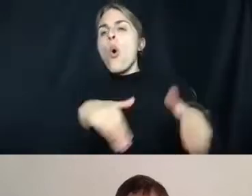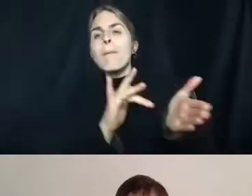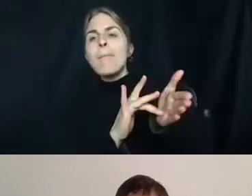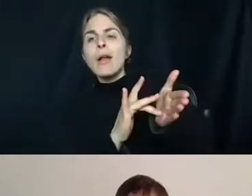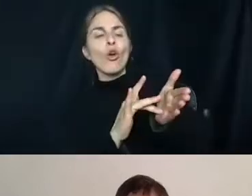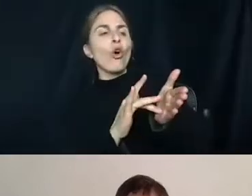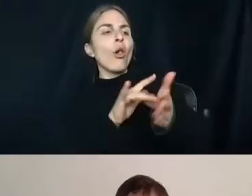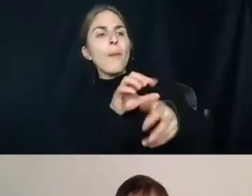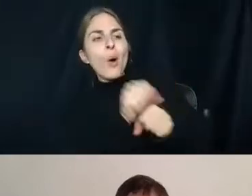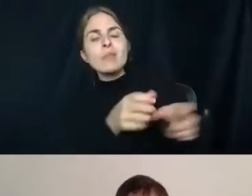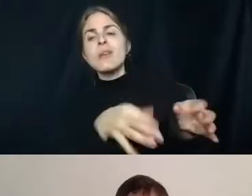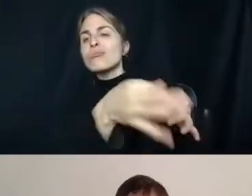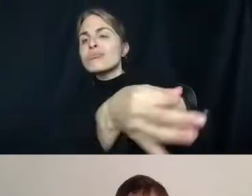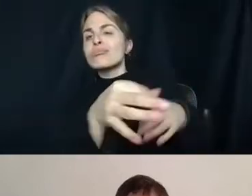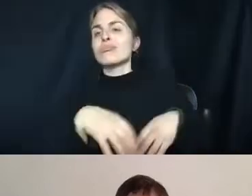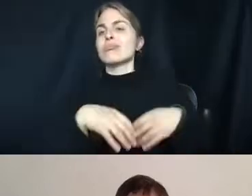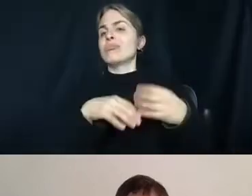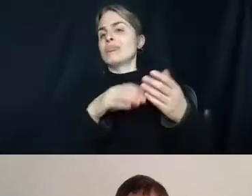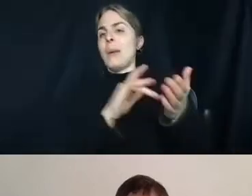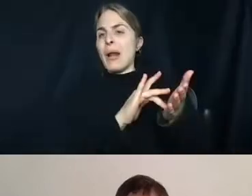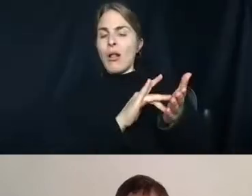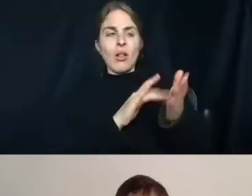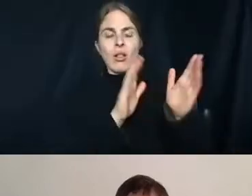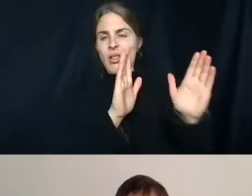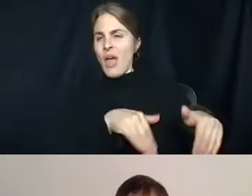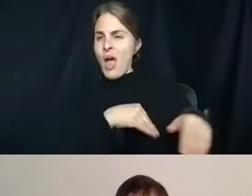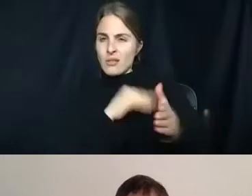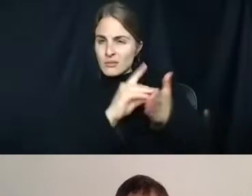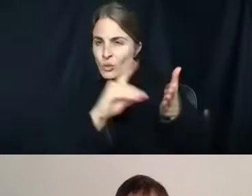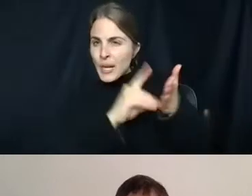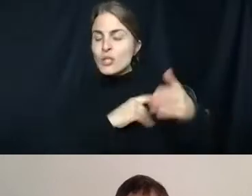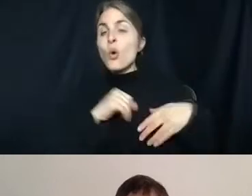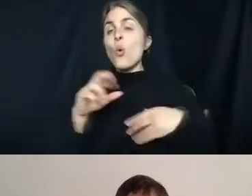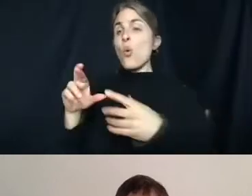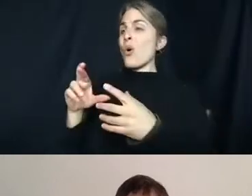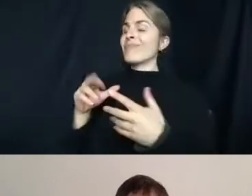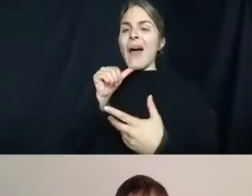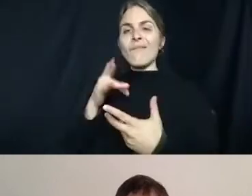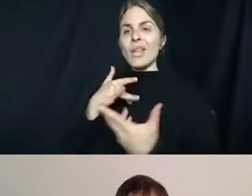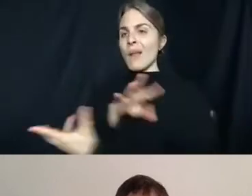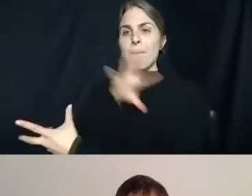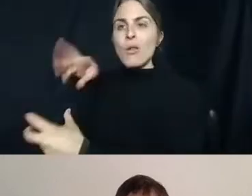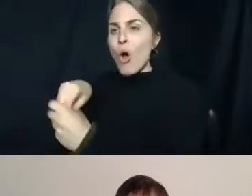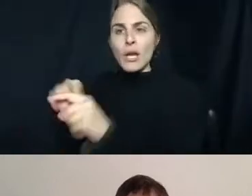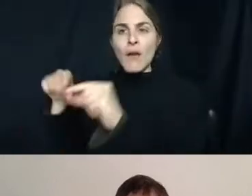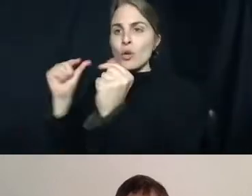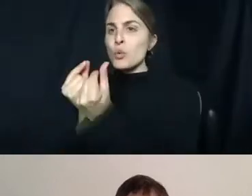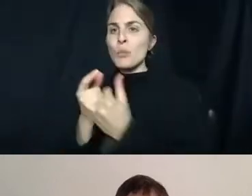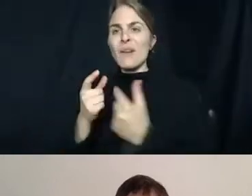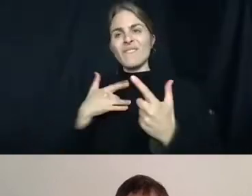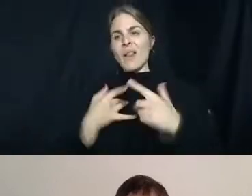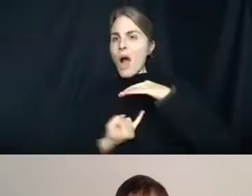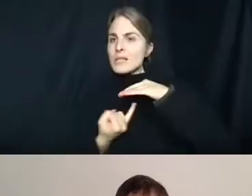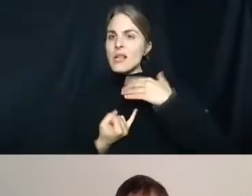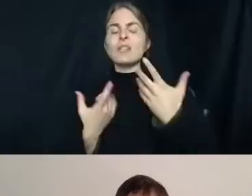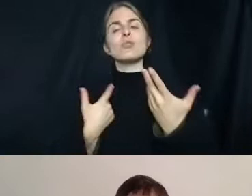medical fat phobia, or it could be something like lack of social belonging and isolation. And so it takes lots of different